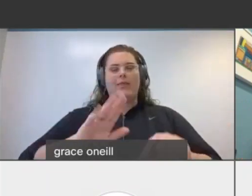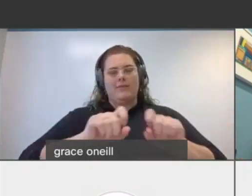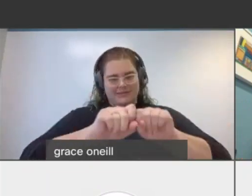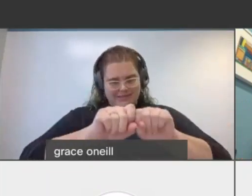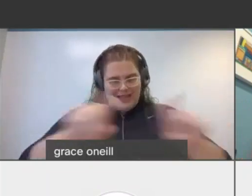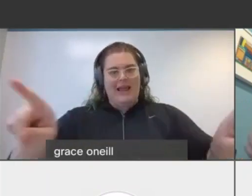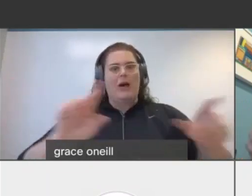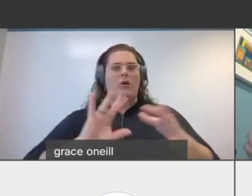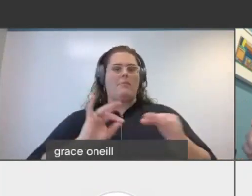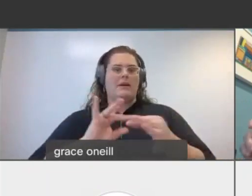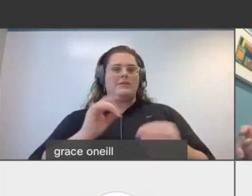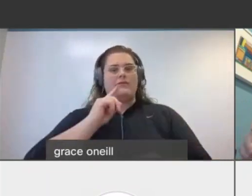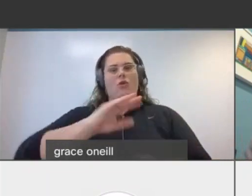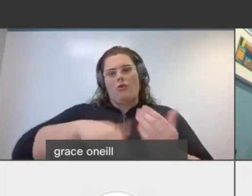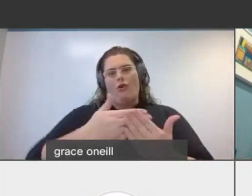upload